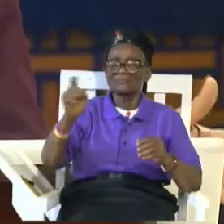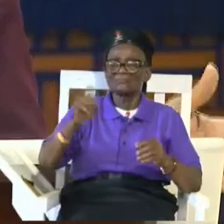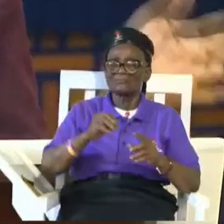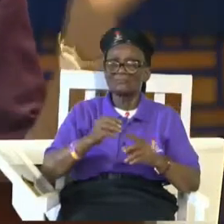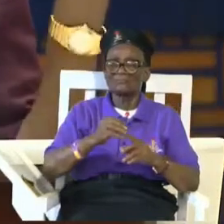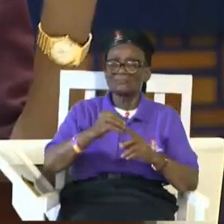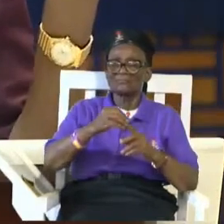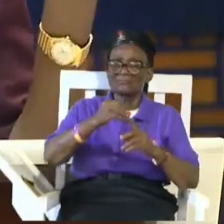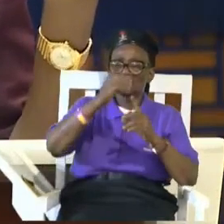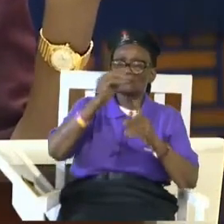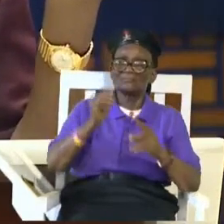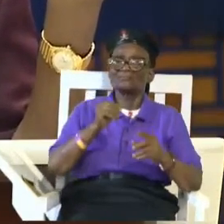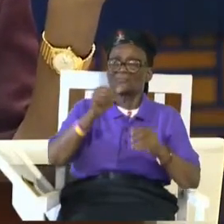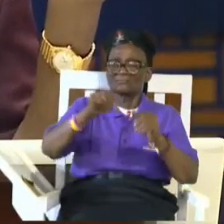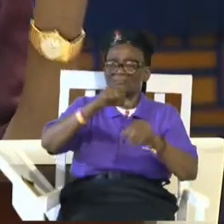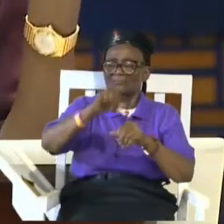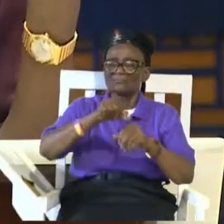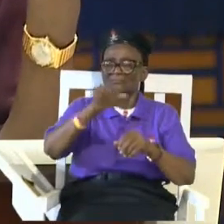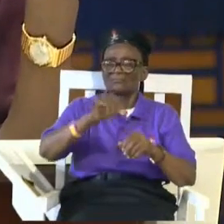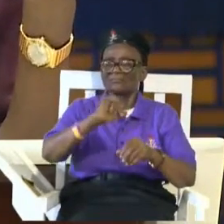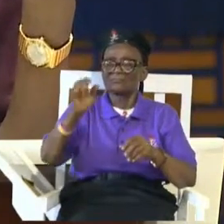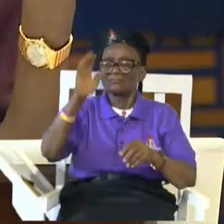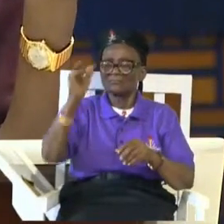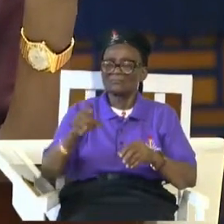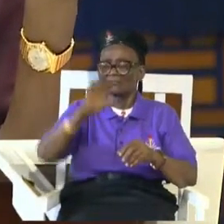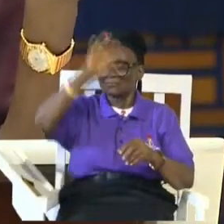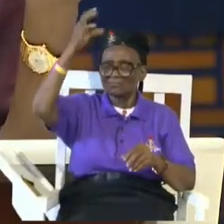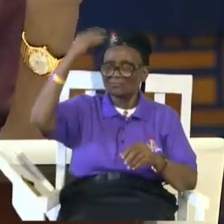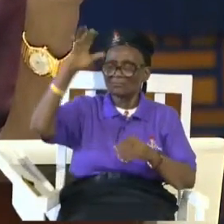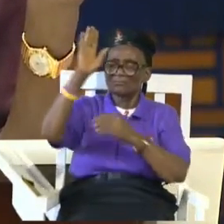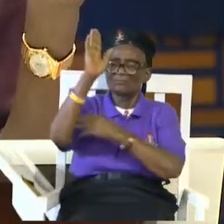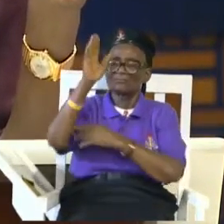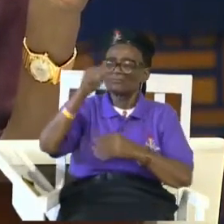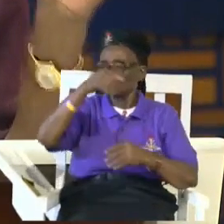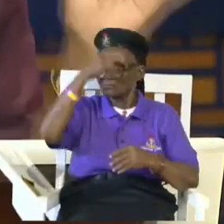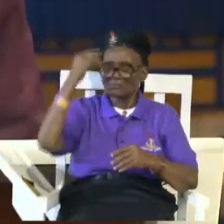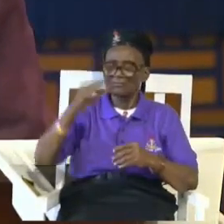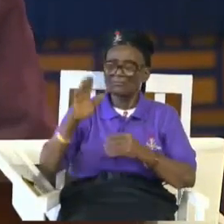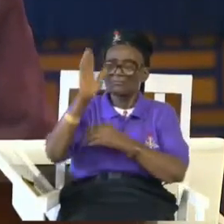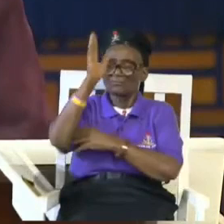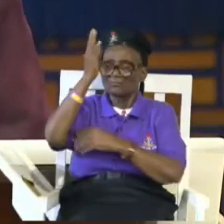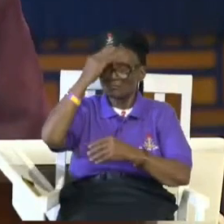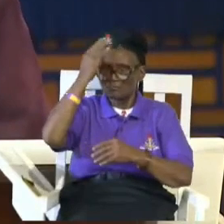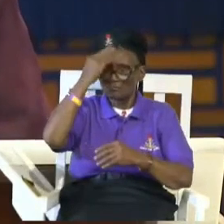Special anointing by the grace of God, because God knows I love children.